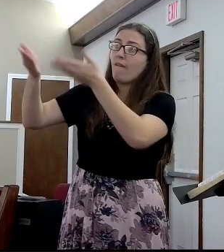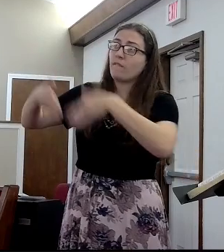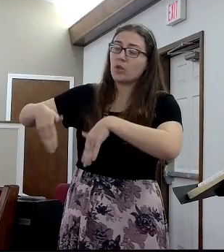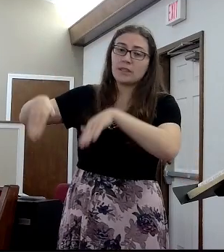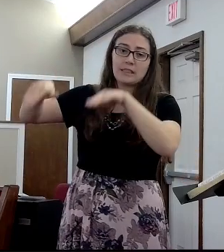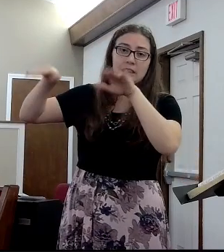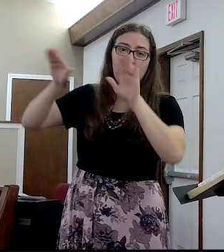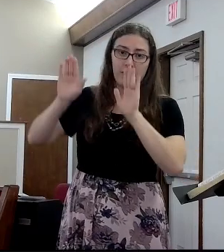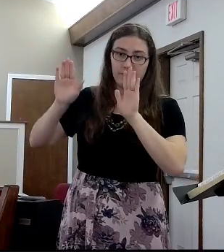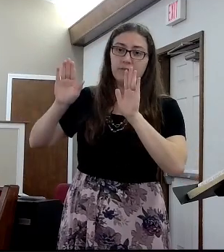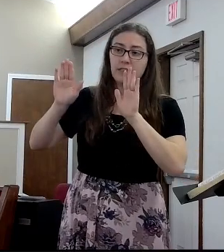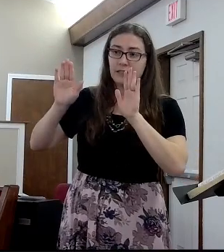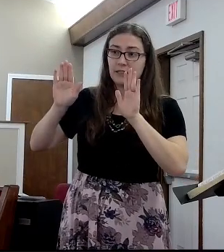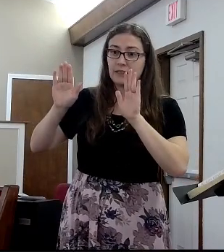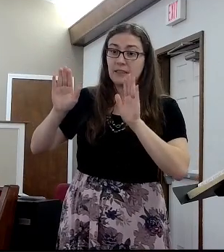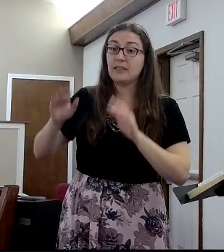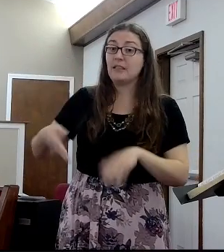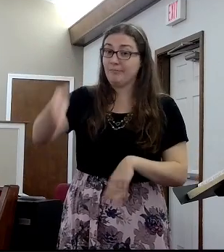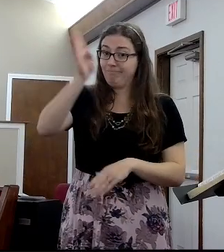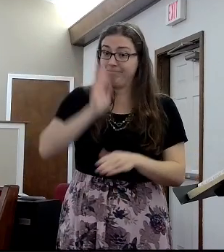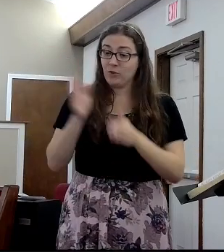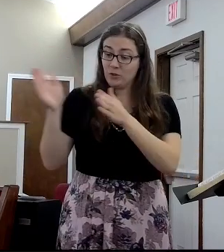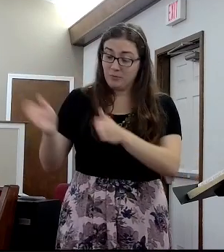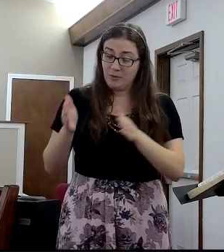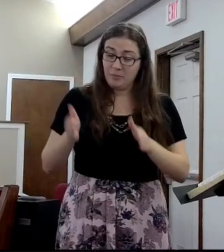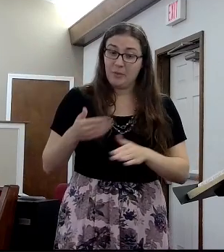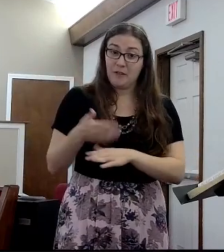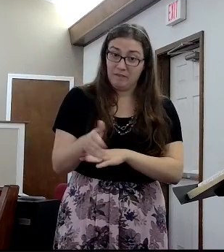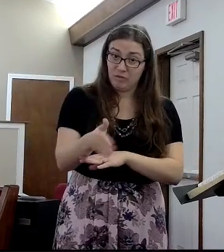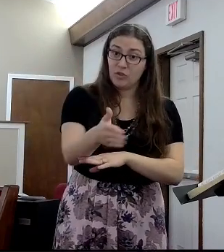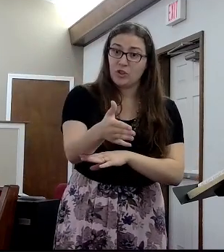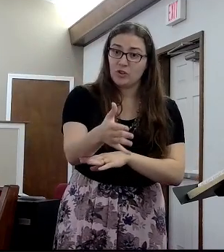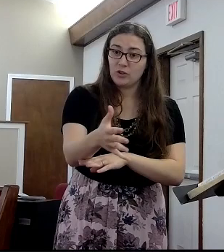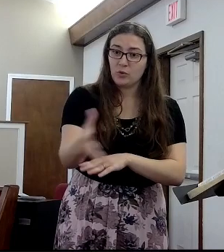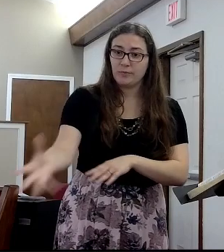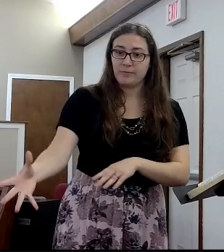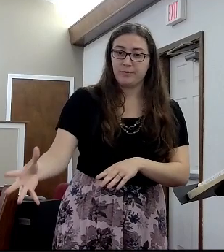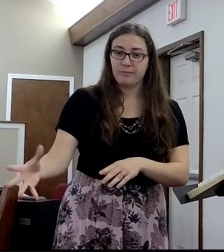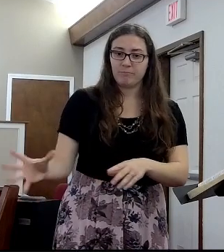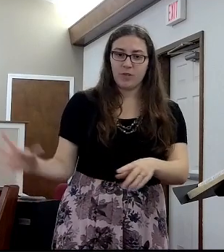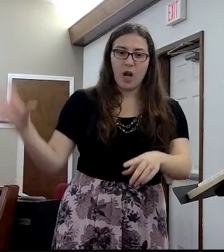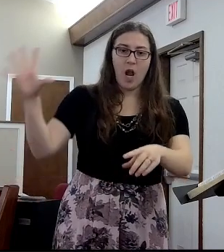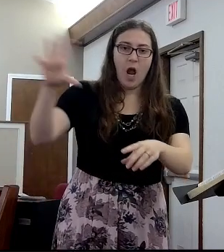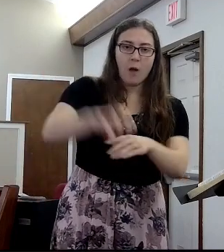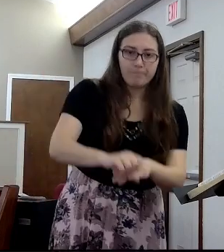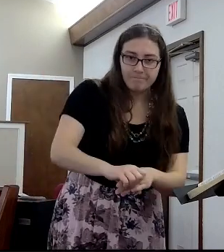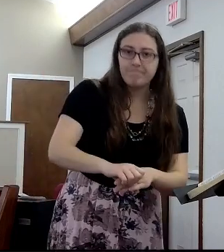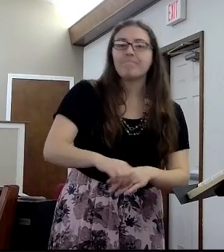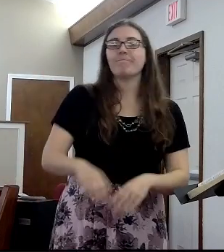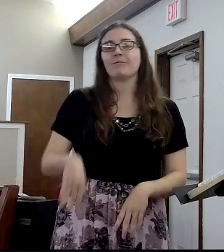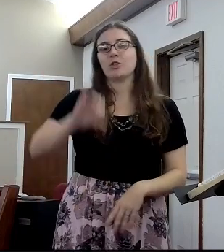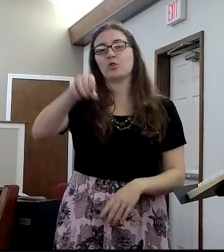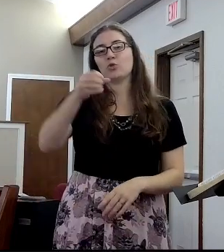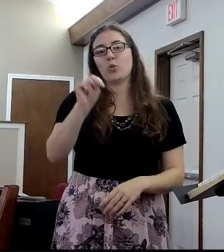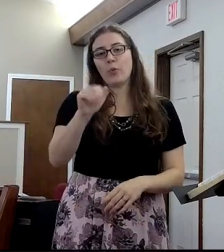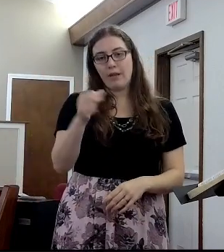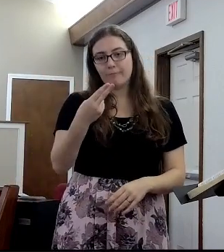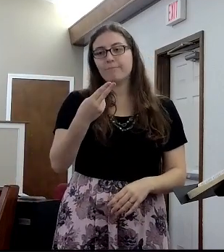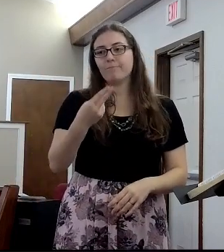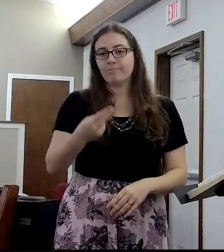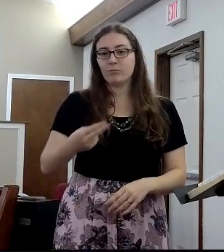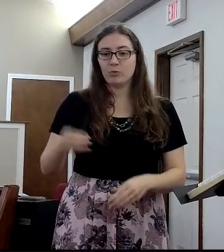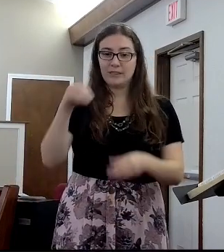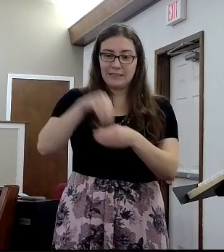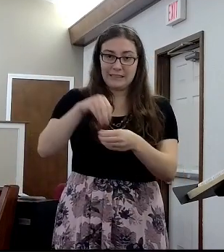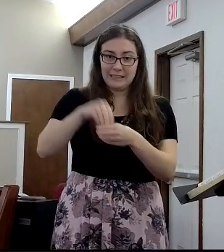Lord and made vows. Now the Lord had prepared a great fish to swallow up Jonah, and Jonah was in the belly of the fish